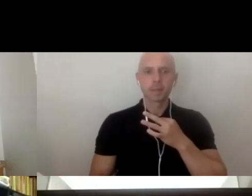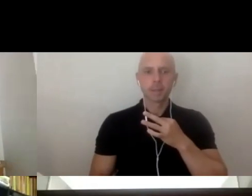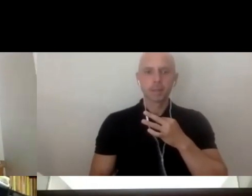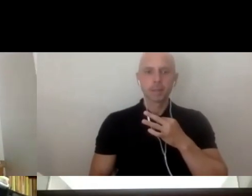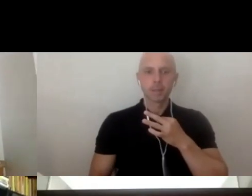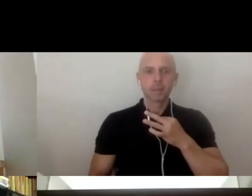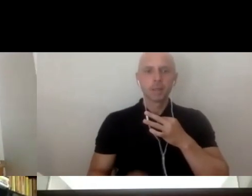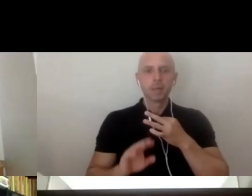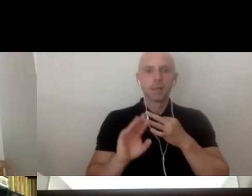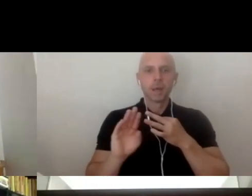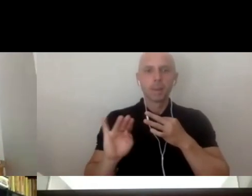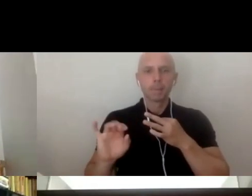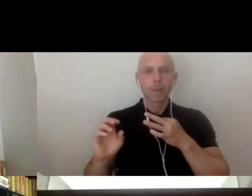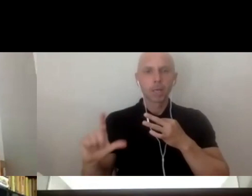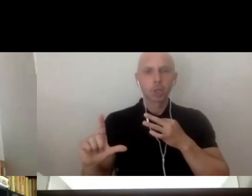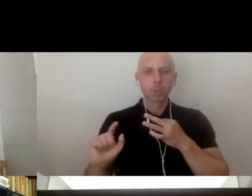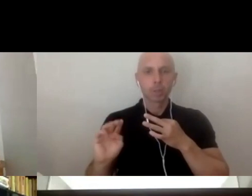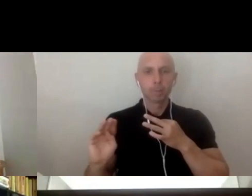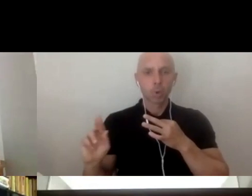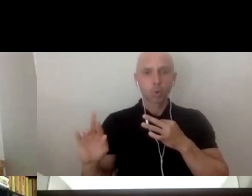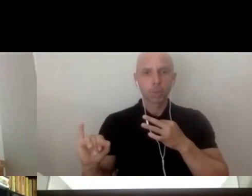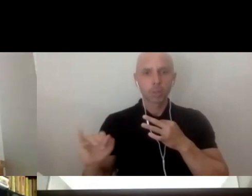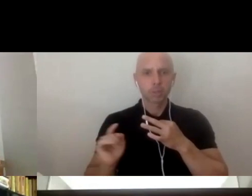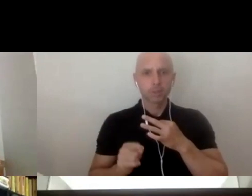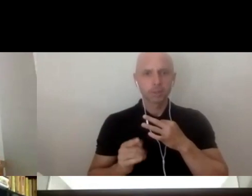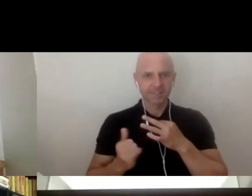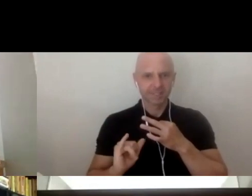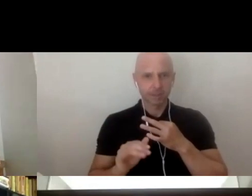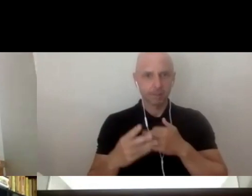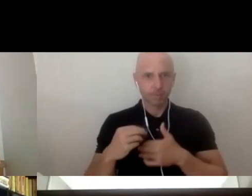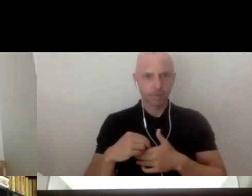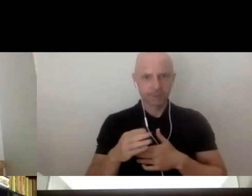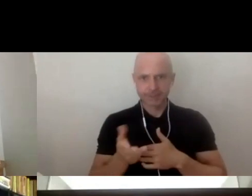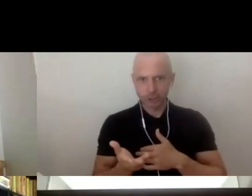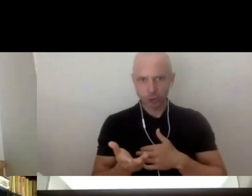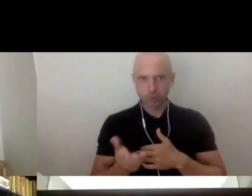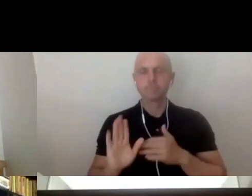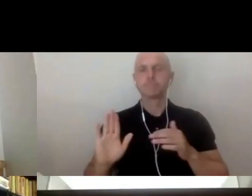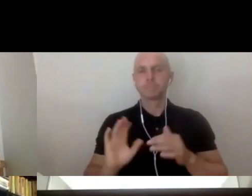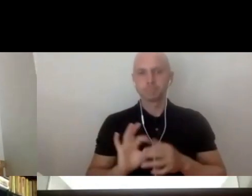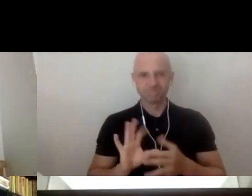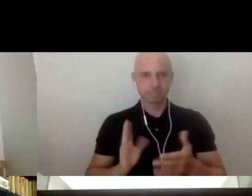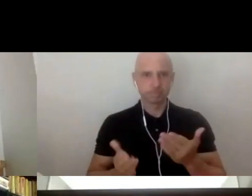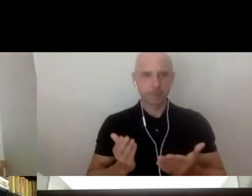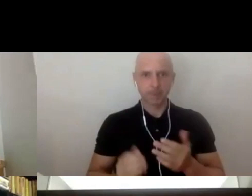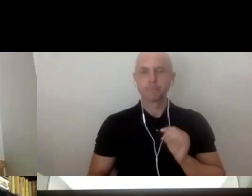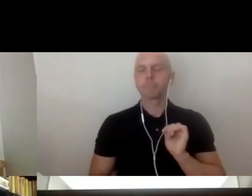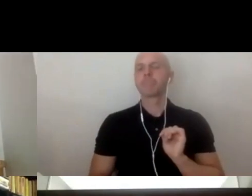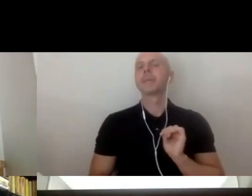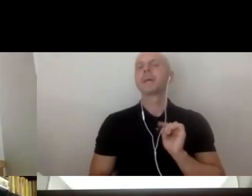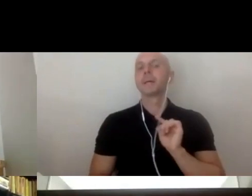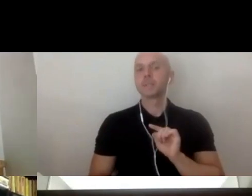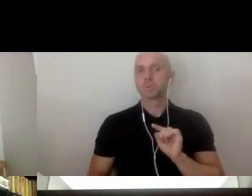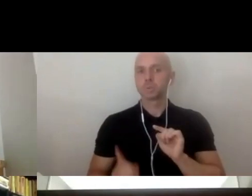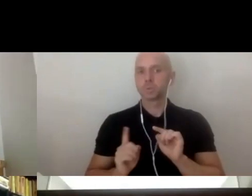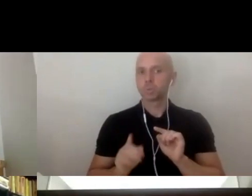this session, but perhaps there's a way that arts organizations can help each other. If you're looking for a way to honor and showcase